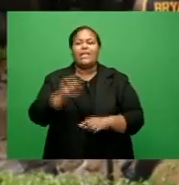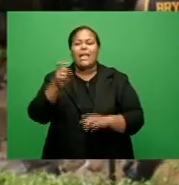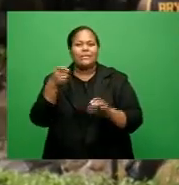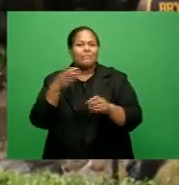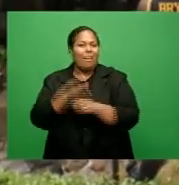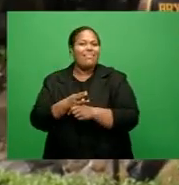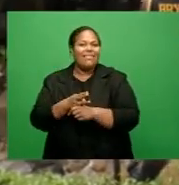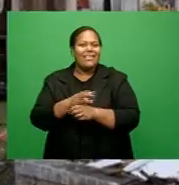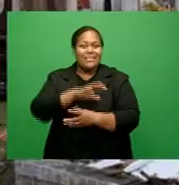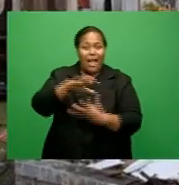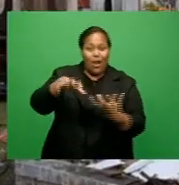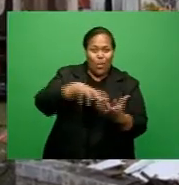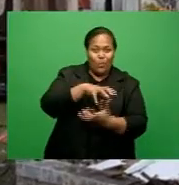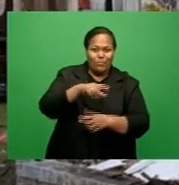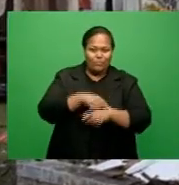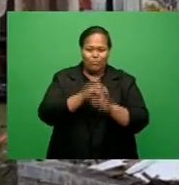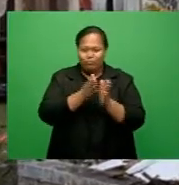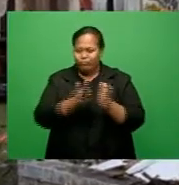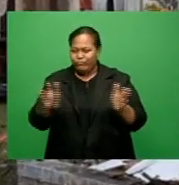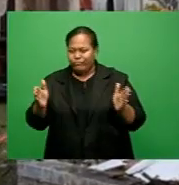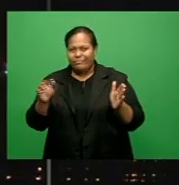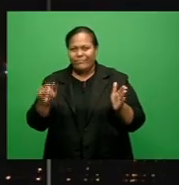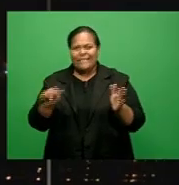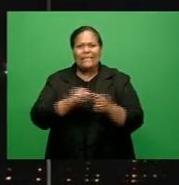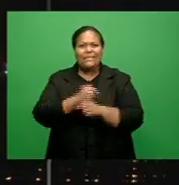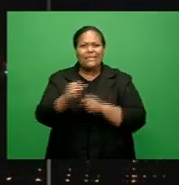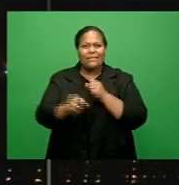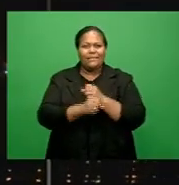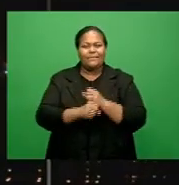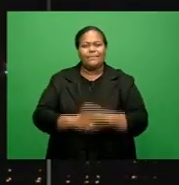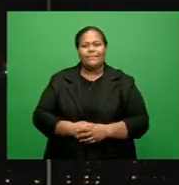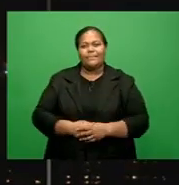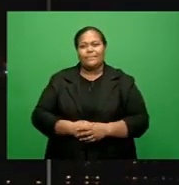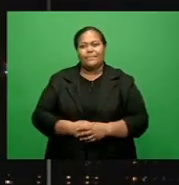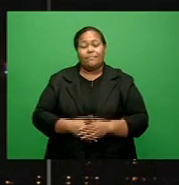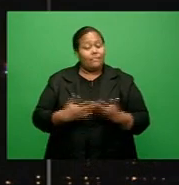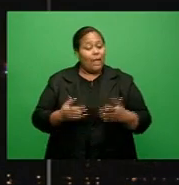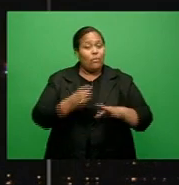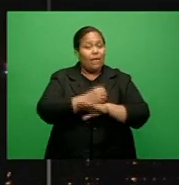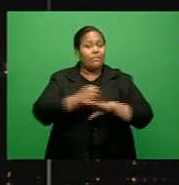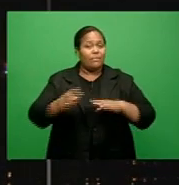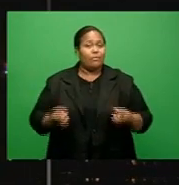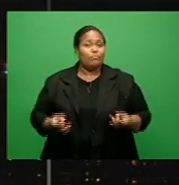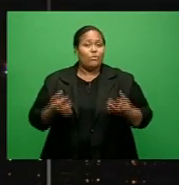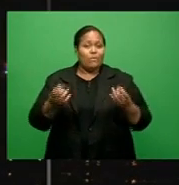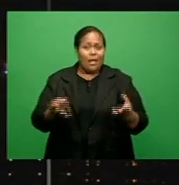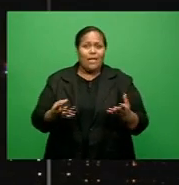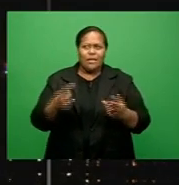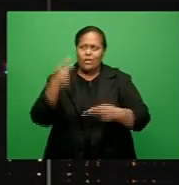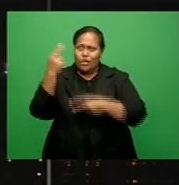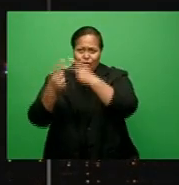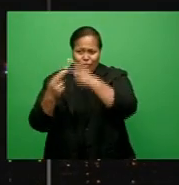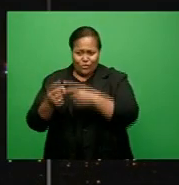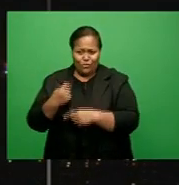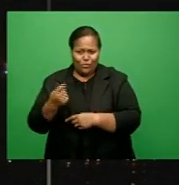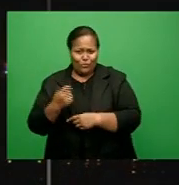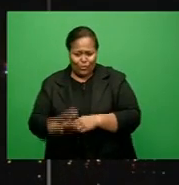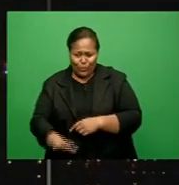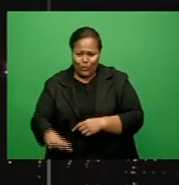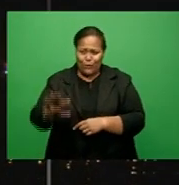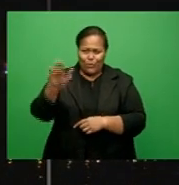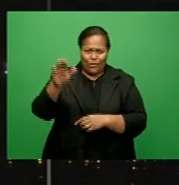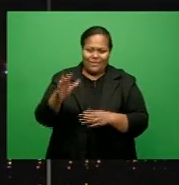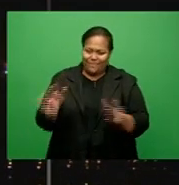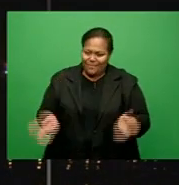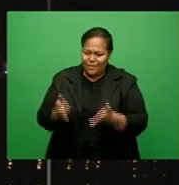month. Tantulala, FBC News. The government is preparing the emerging generation by supporting their initiative and